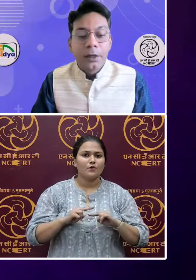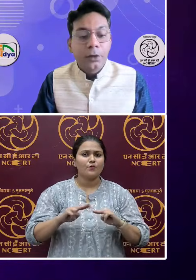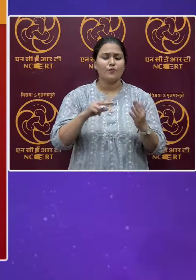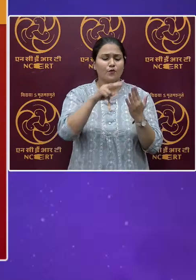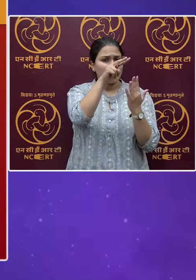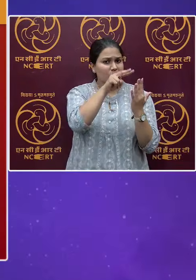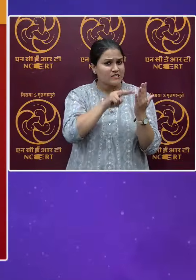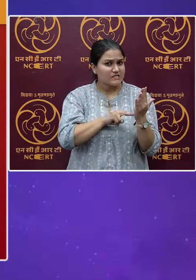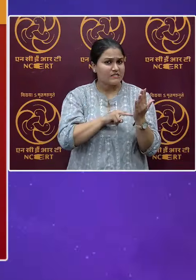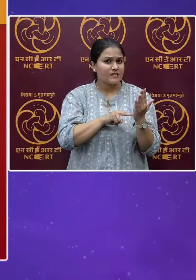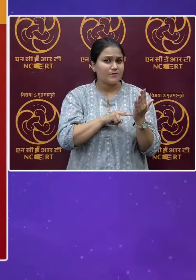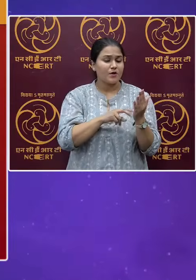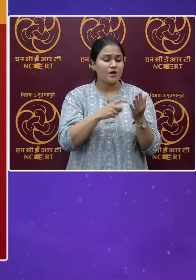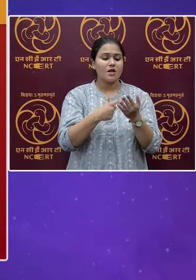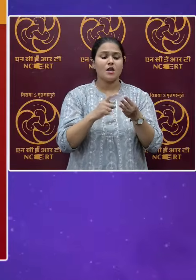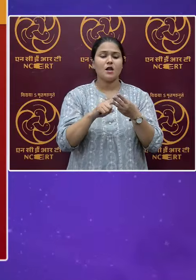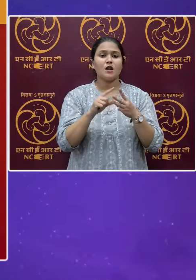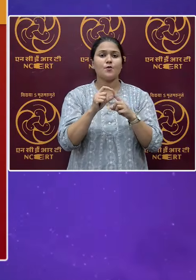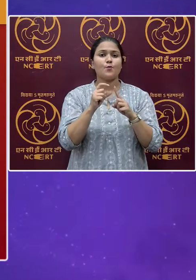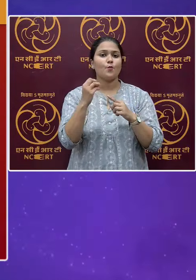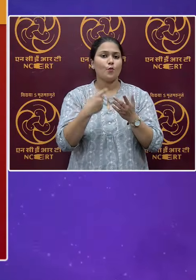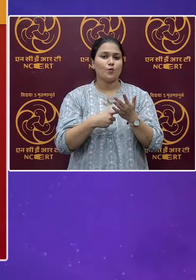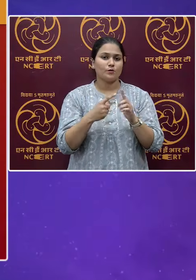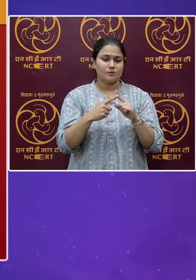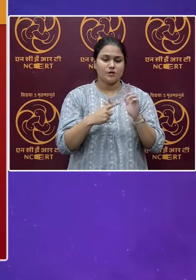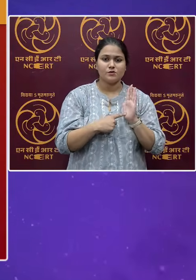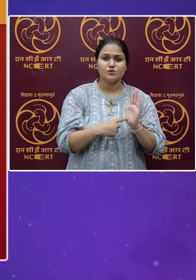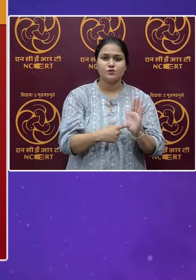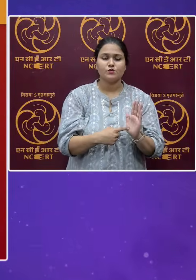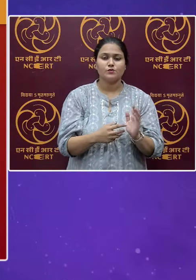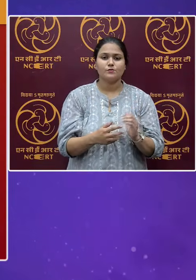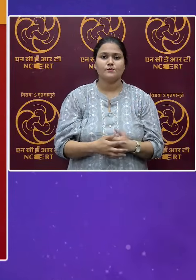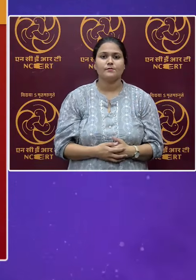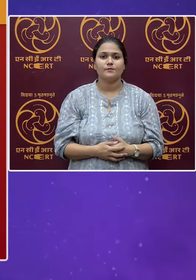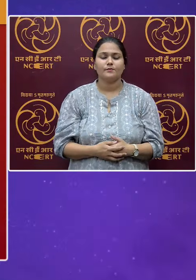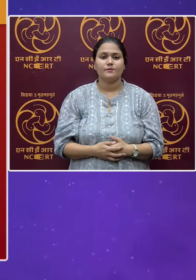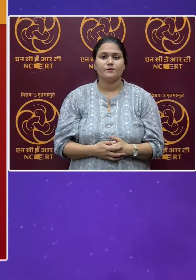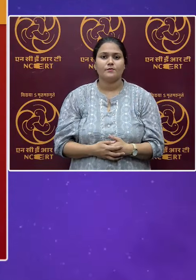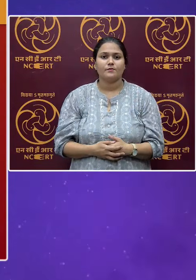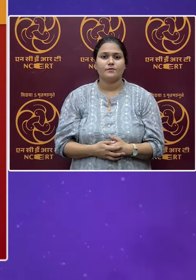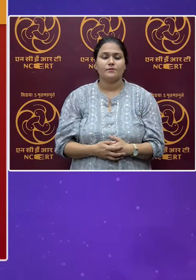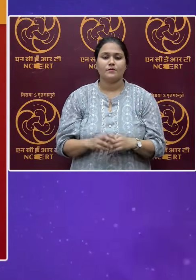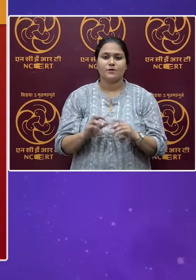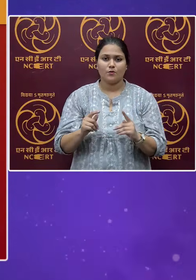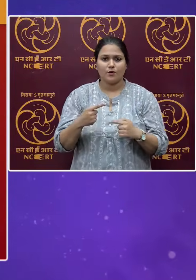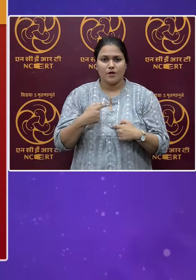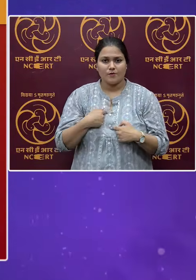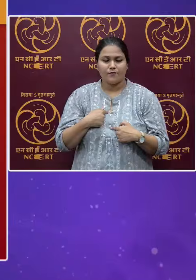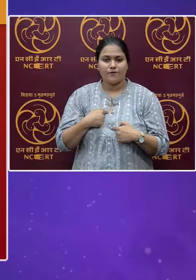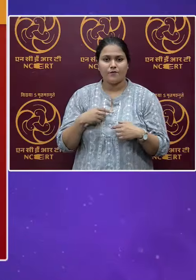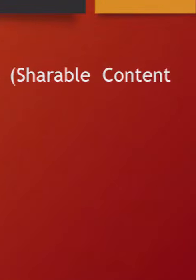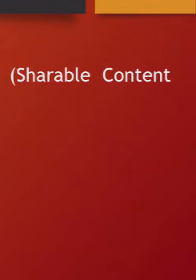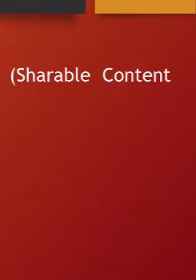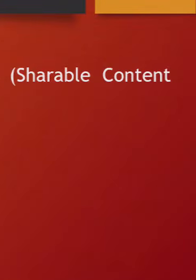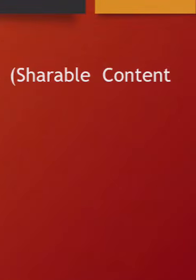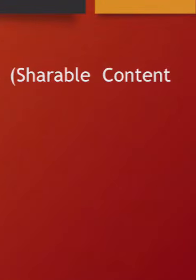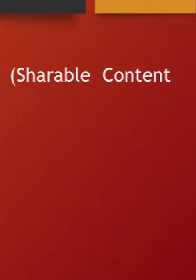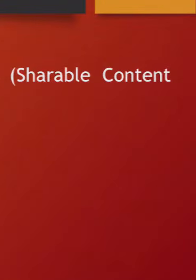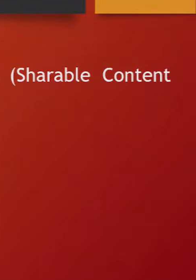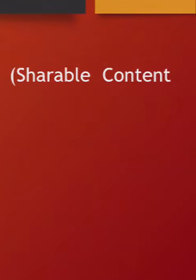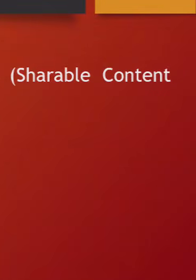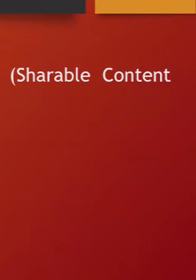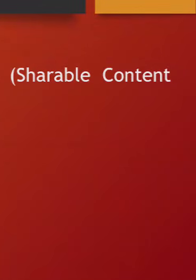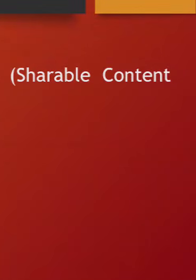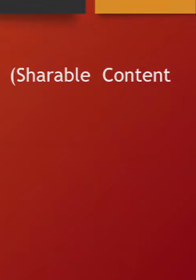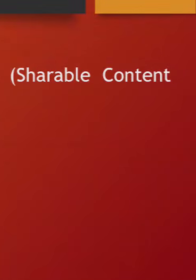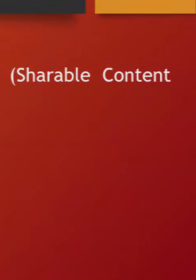and learning report for the user. They can categorize the user. Okay, I have these many users of female group. I